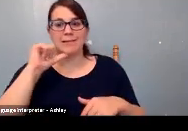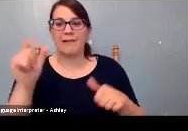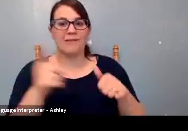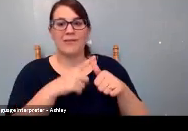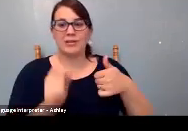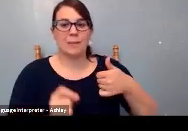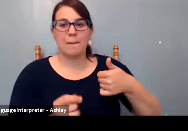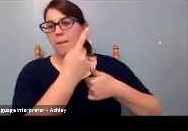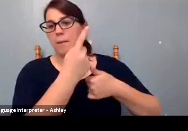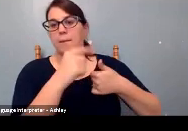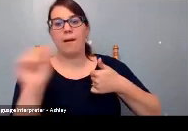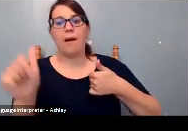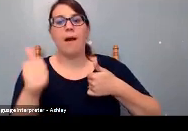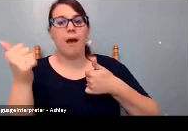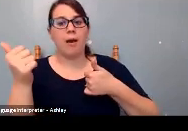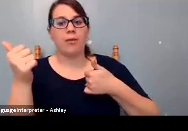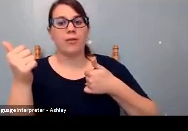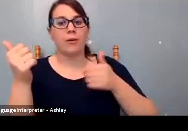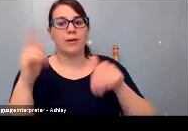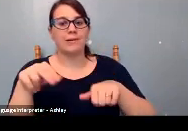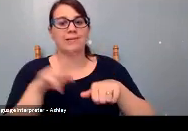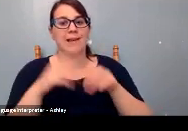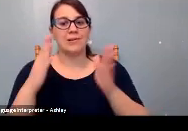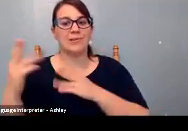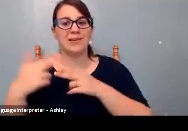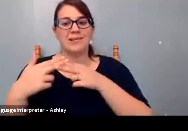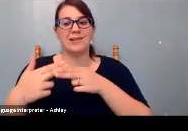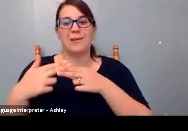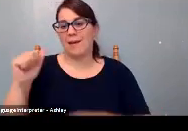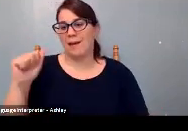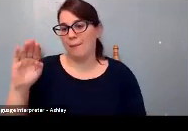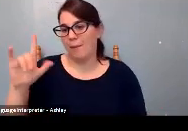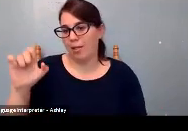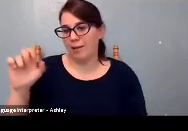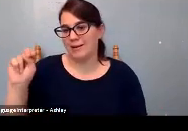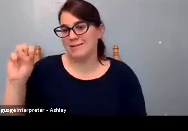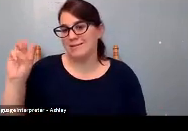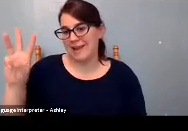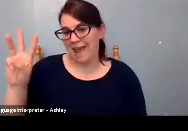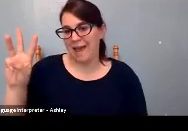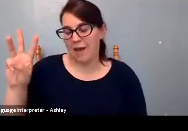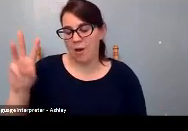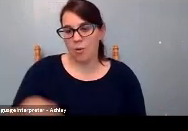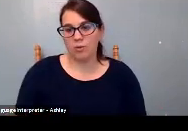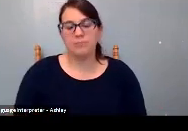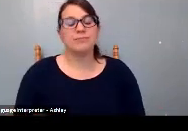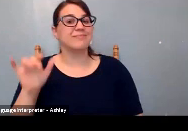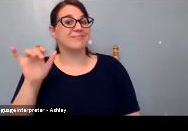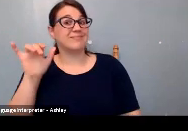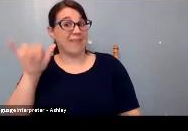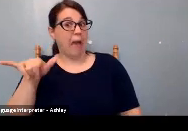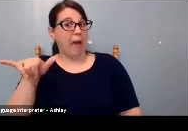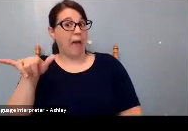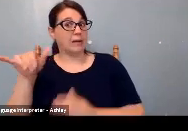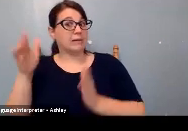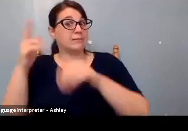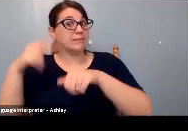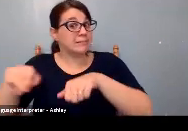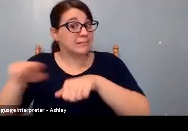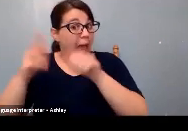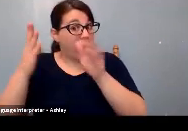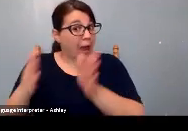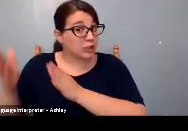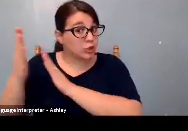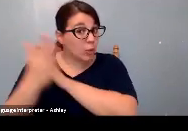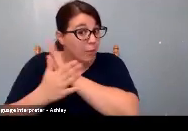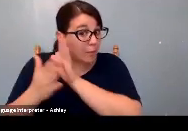national plan. It's called ABLE Now. And anyone can enroll in that plan. It is a national plan. But it's important for people to know